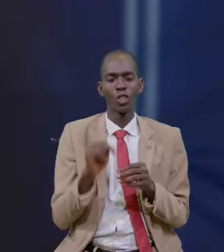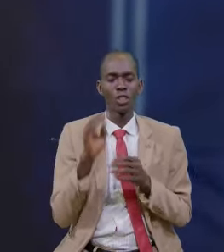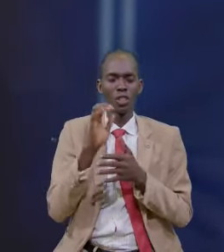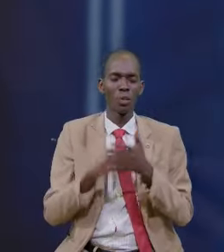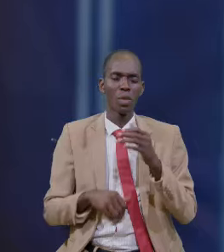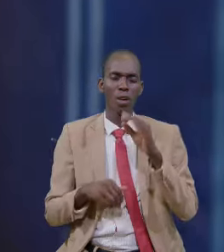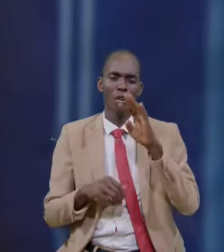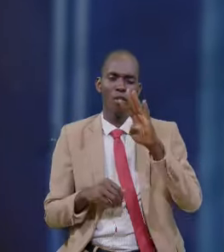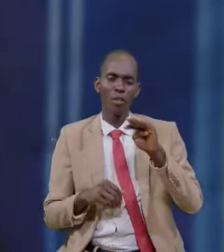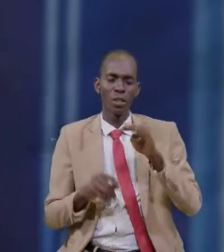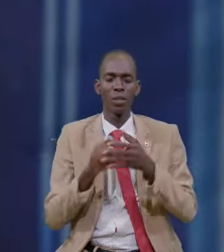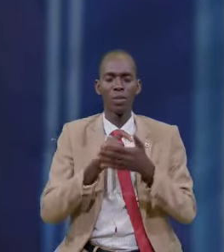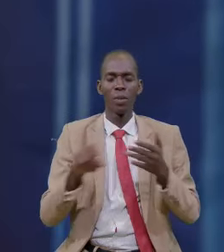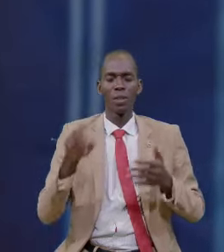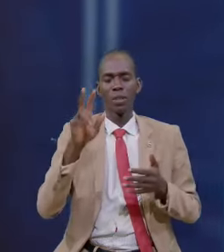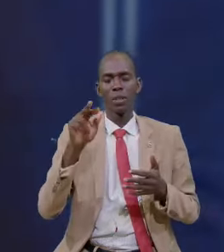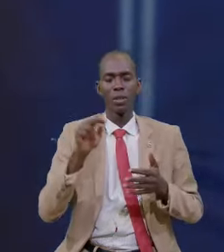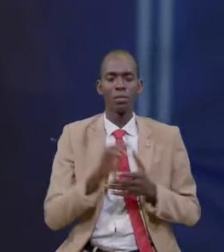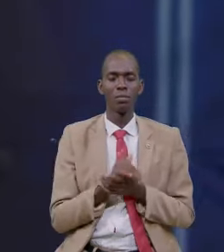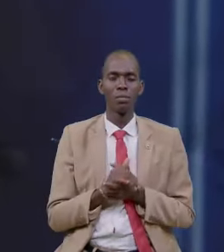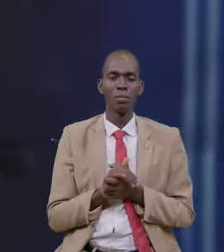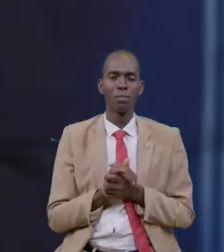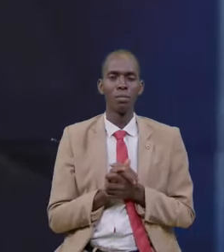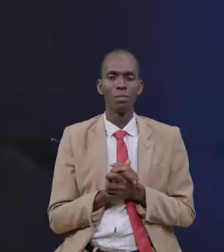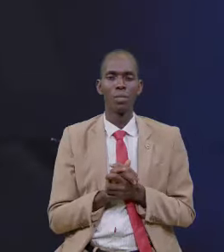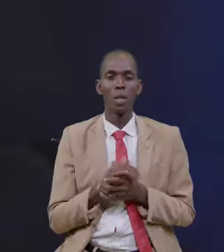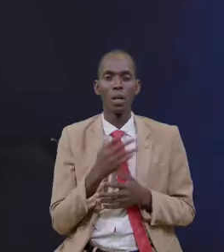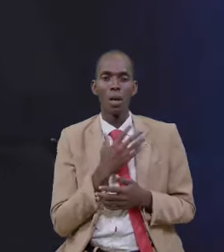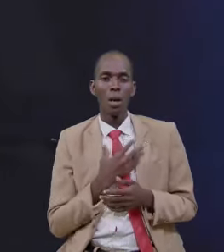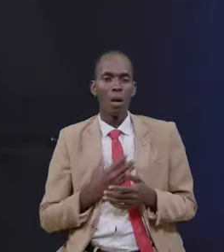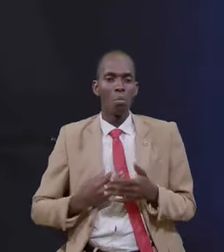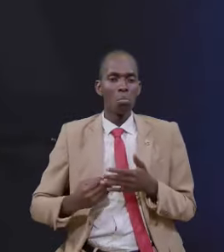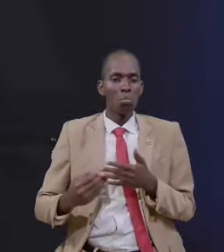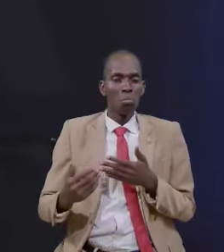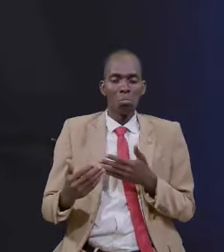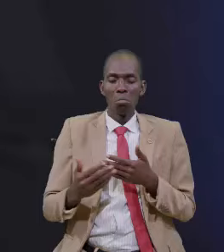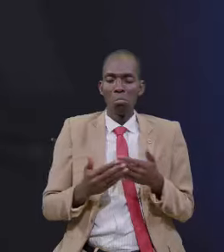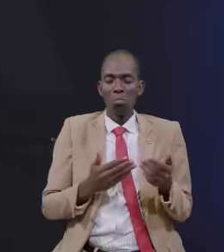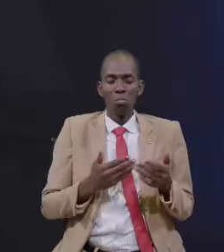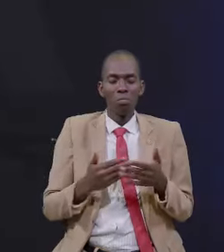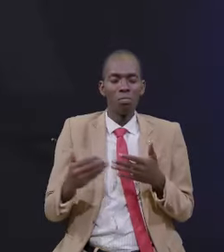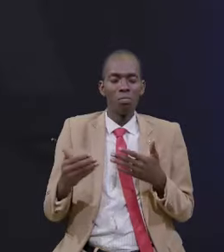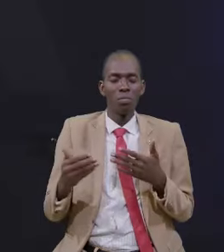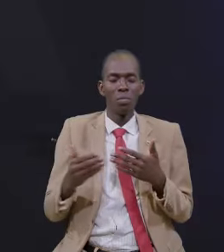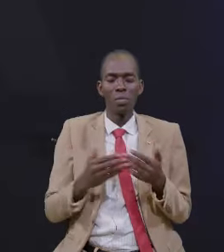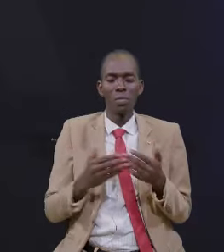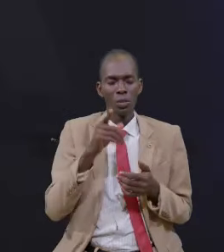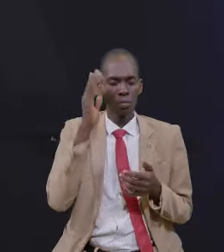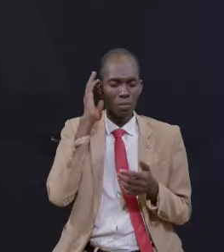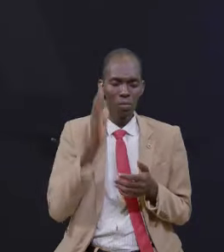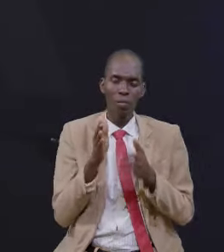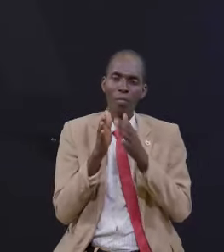John chapter 14, verse 13, "And whatsoever ye shall